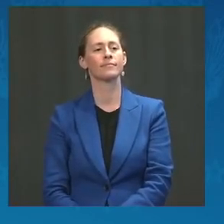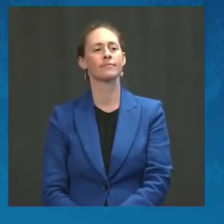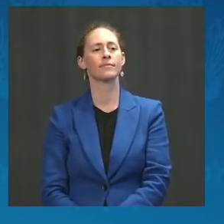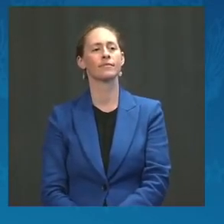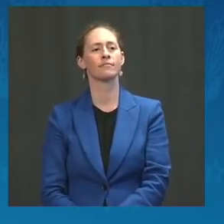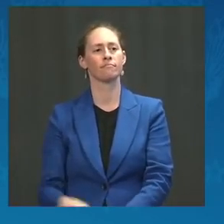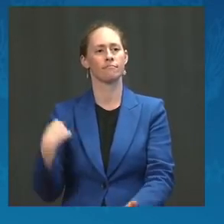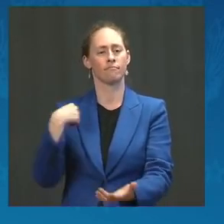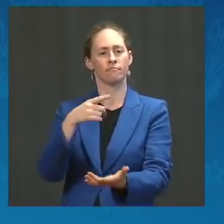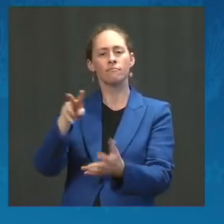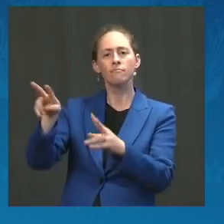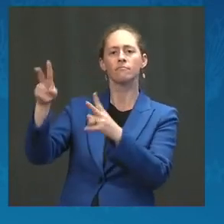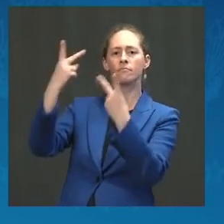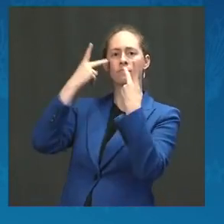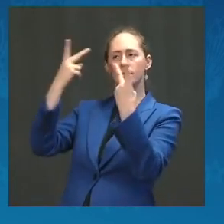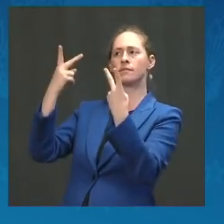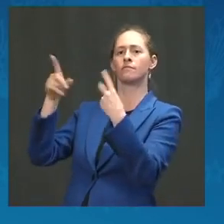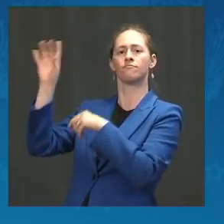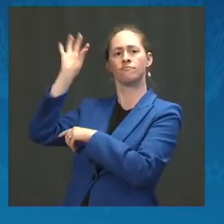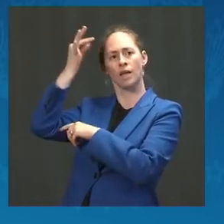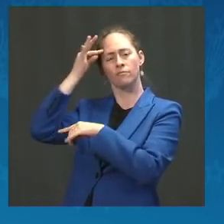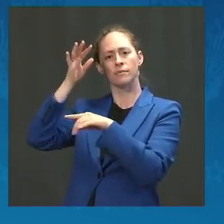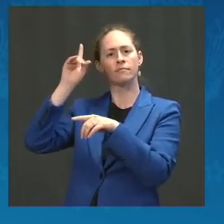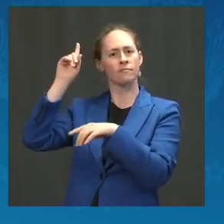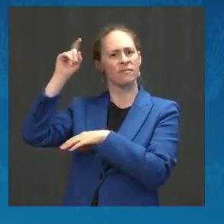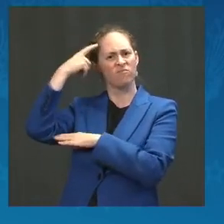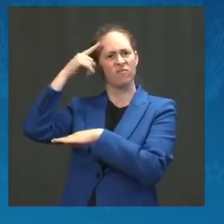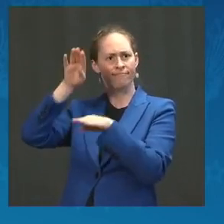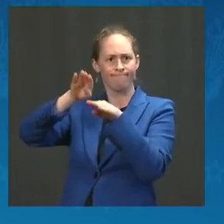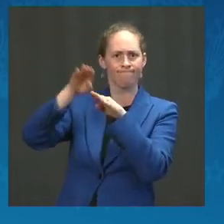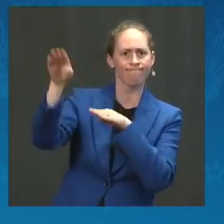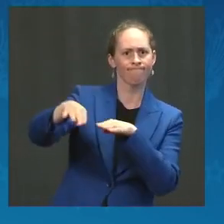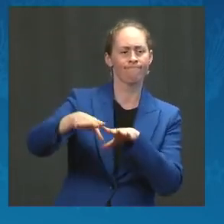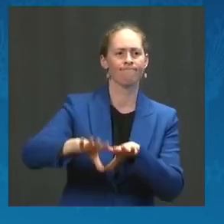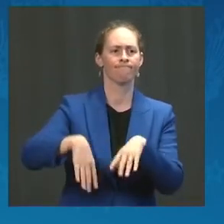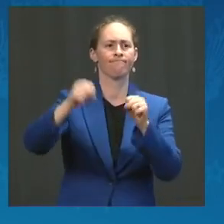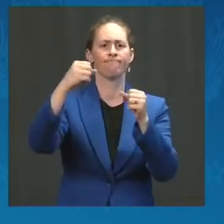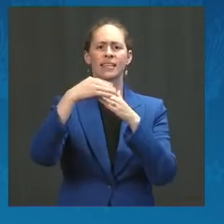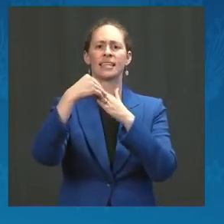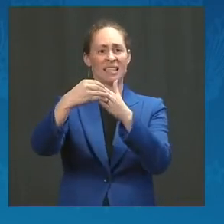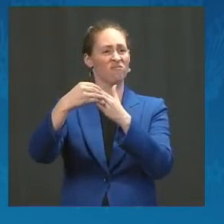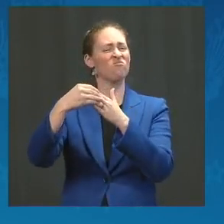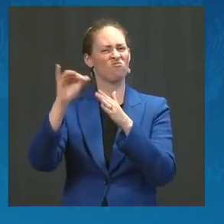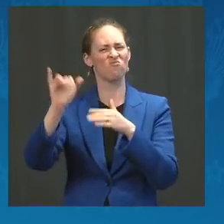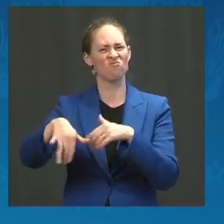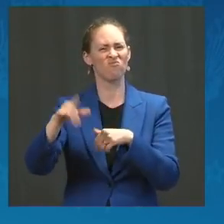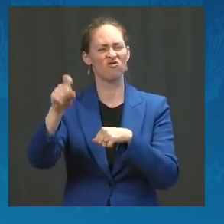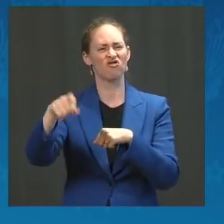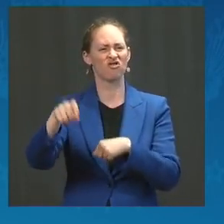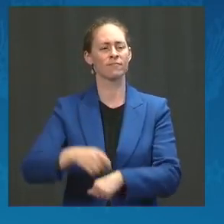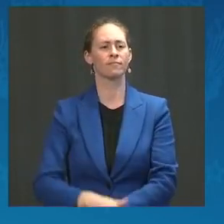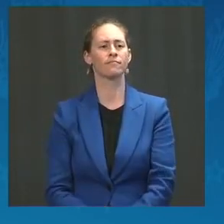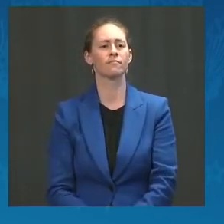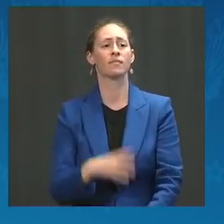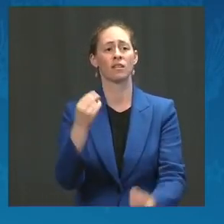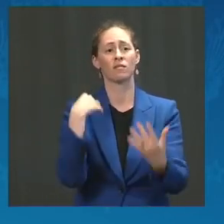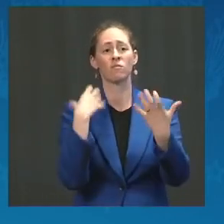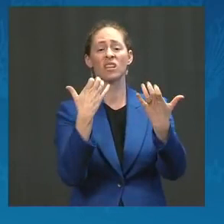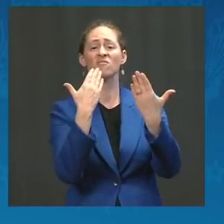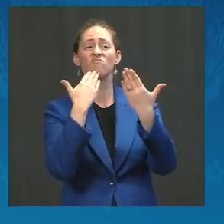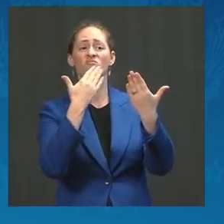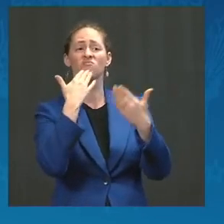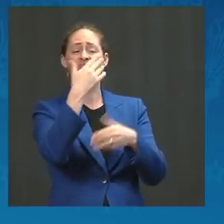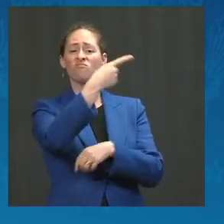is taking and urge them to follow suit. I also commend the National Football League. It has announced that if